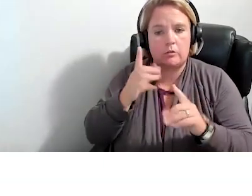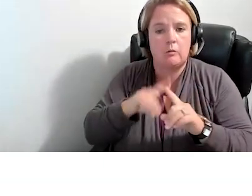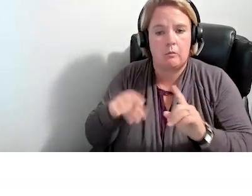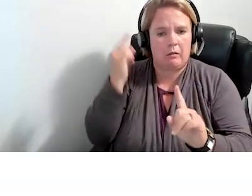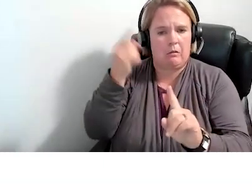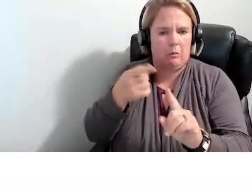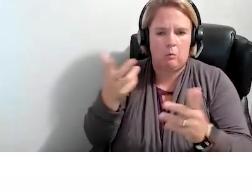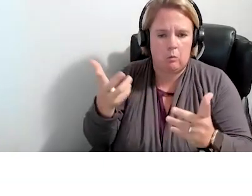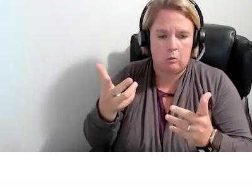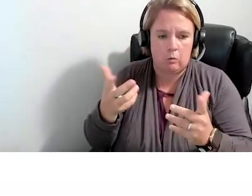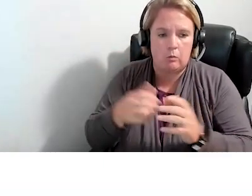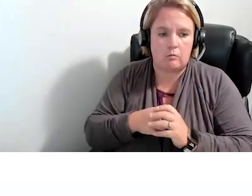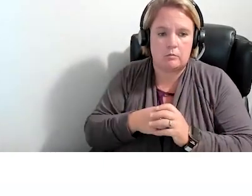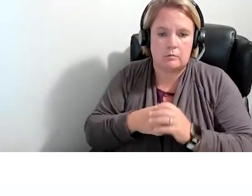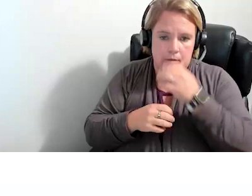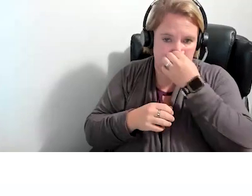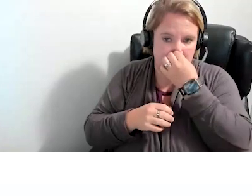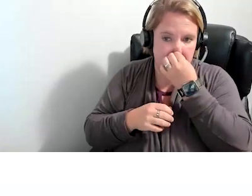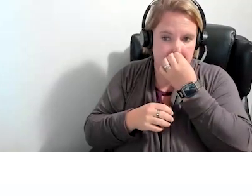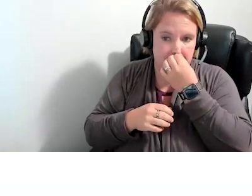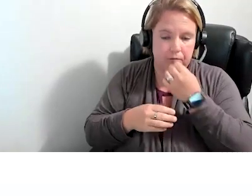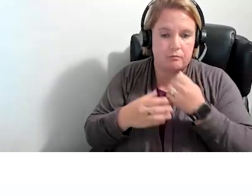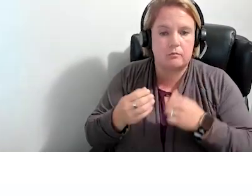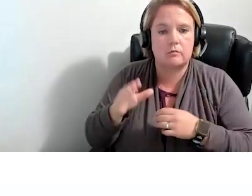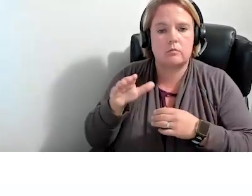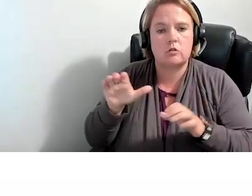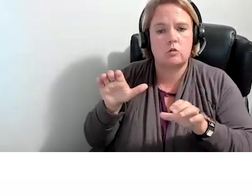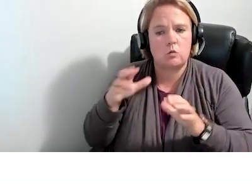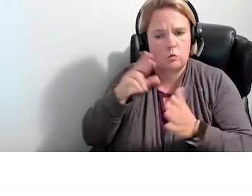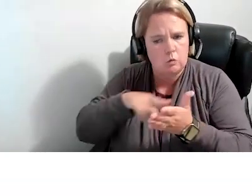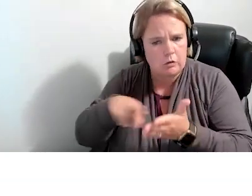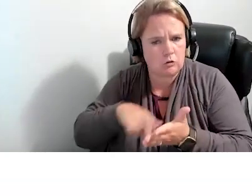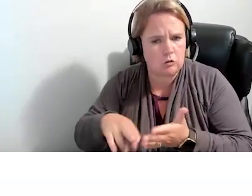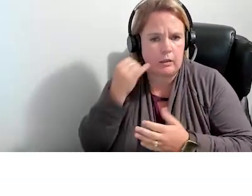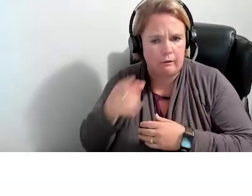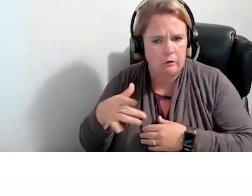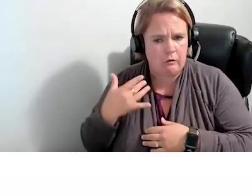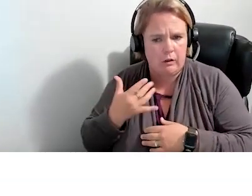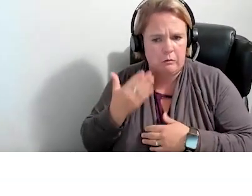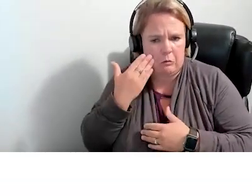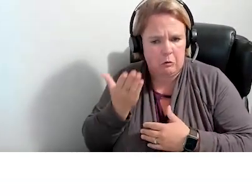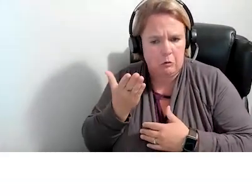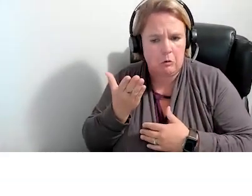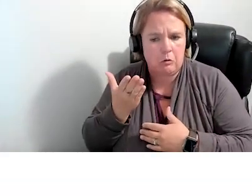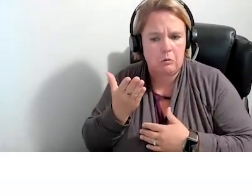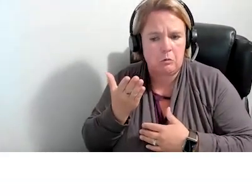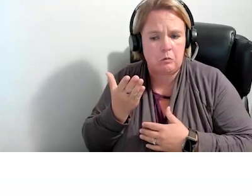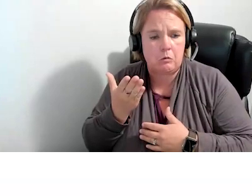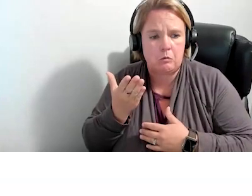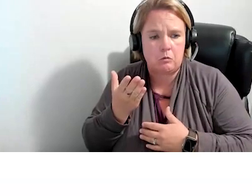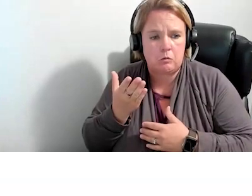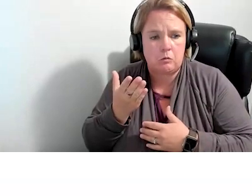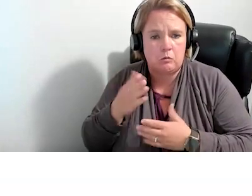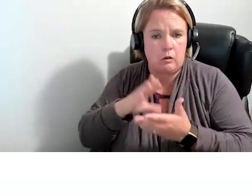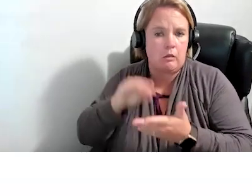and you could give this student some, hey, go do some research if you feel like you don't, because it's also, do we know this? Our students